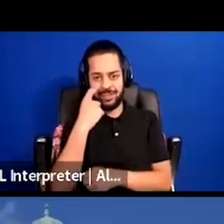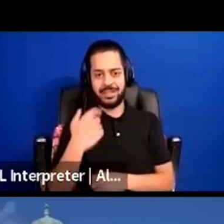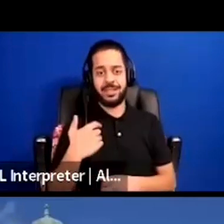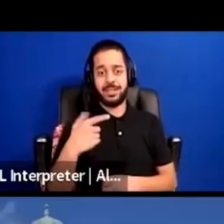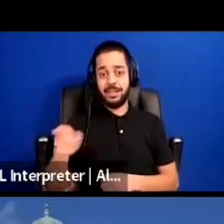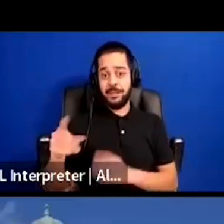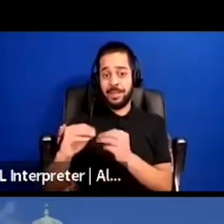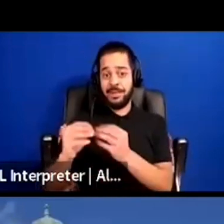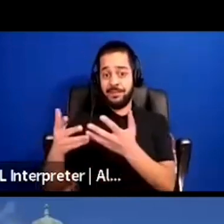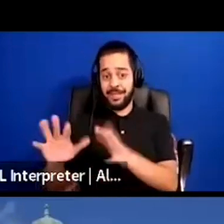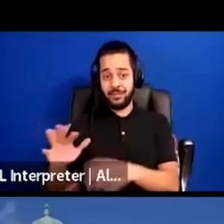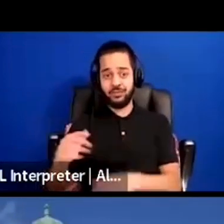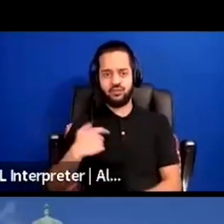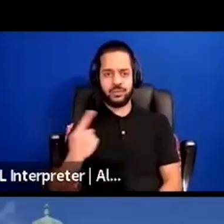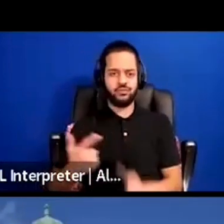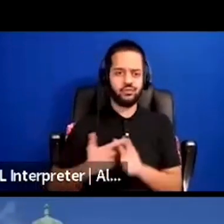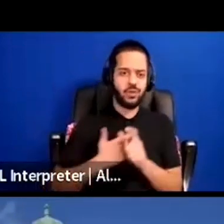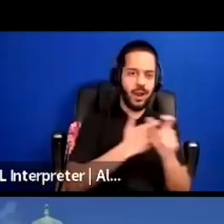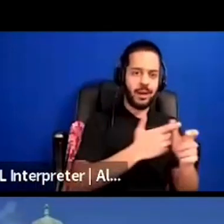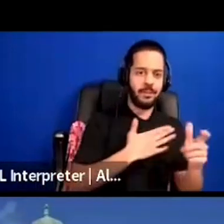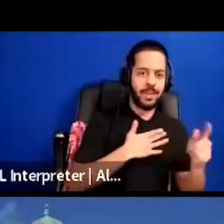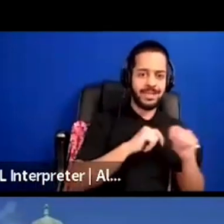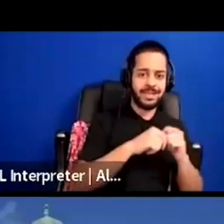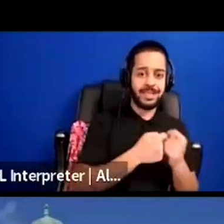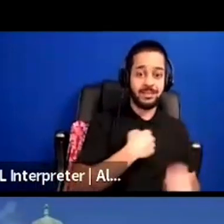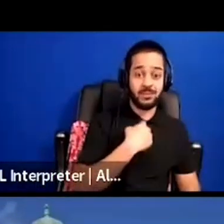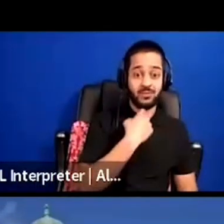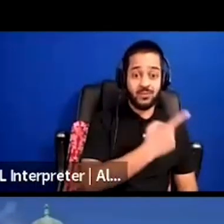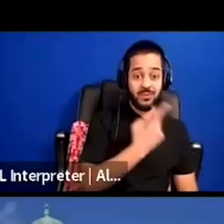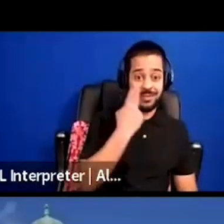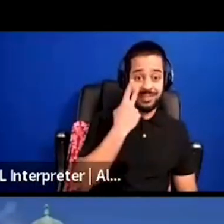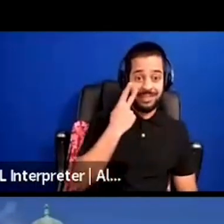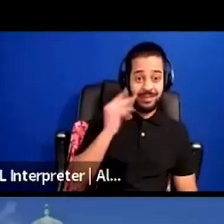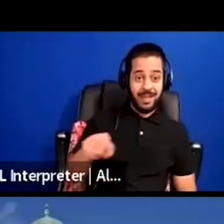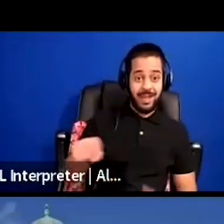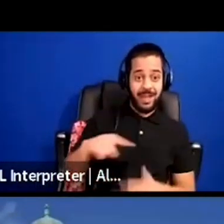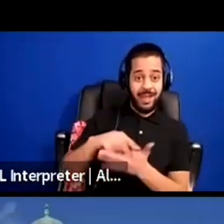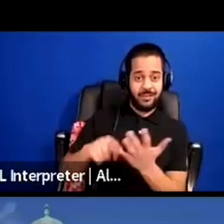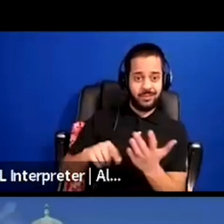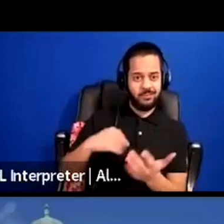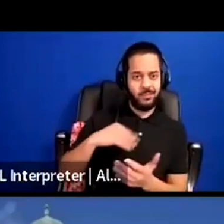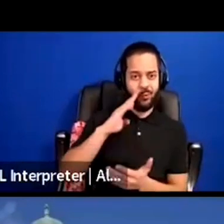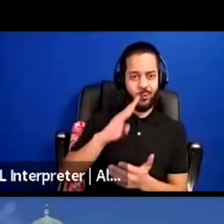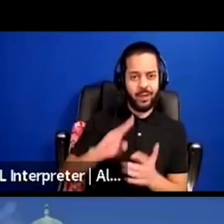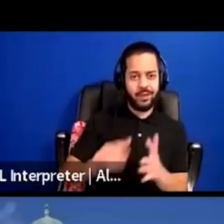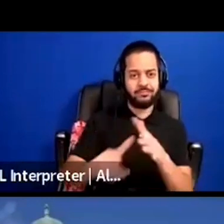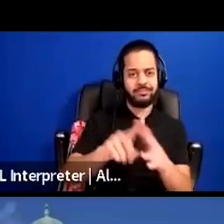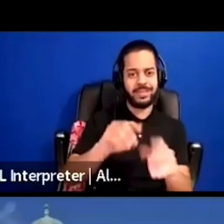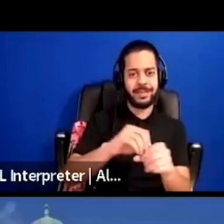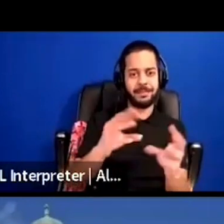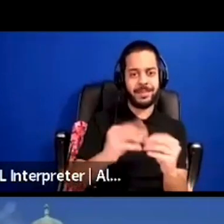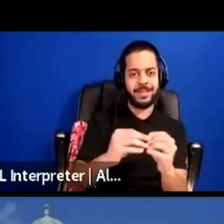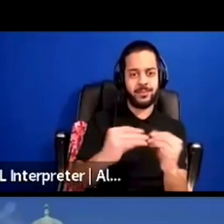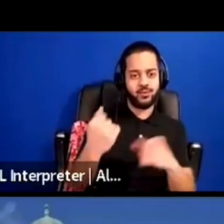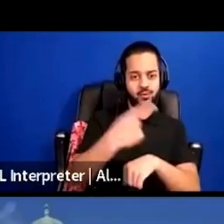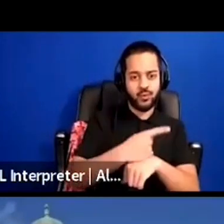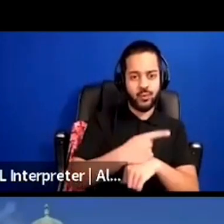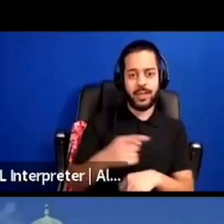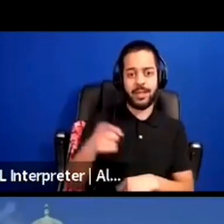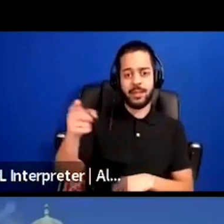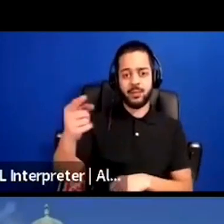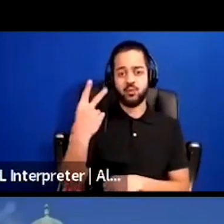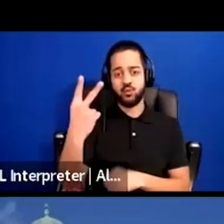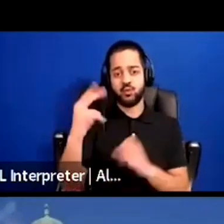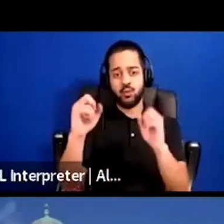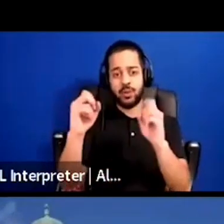and said, this is one of the things we're going to be talking about. And these two long-term special educators in Baltimore City both